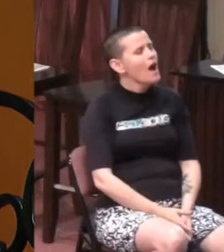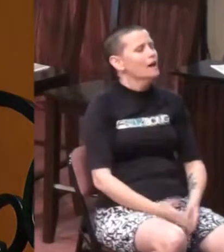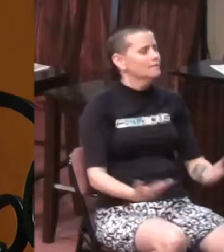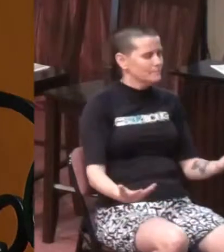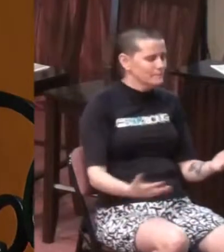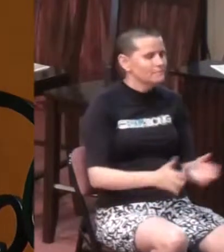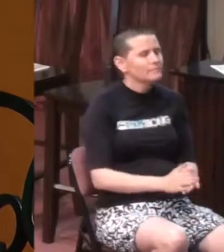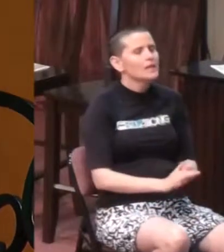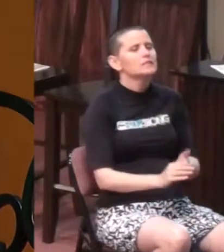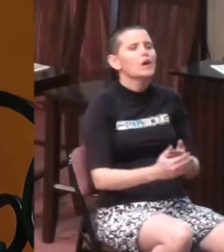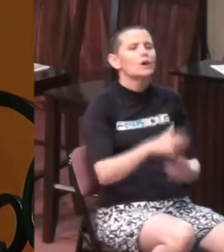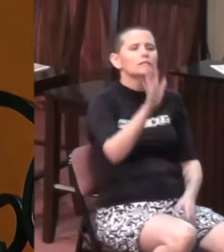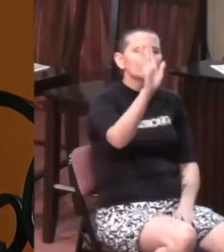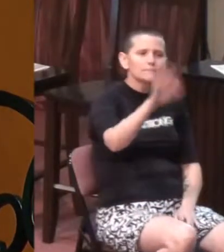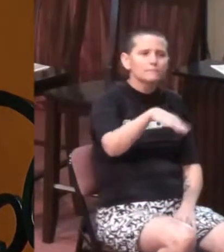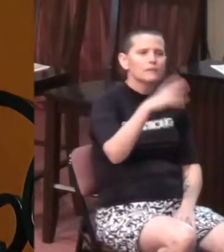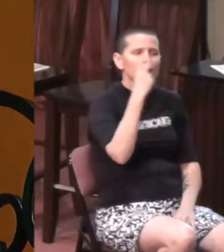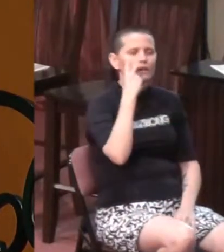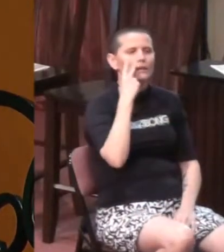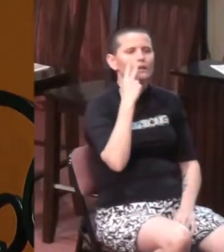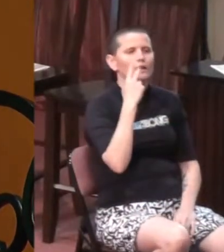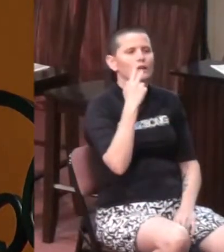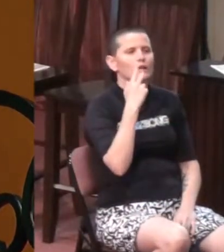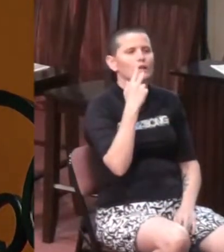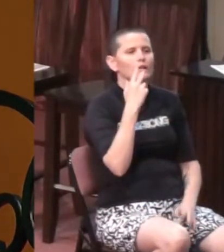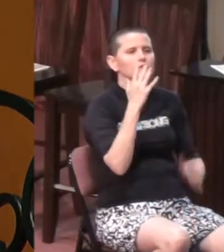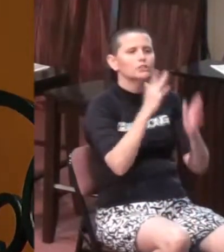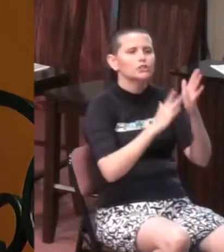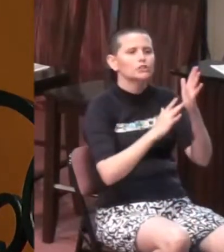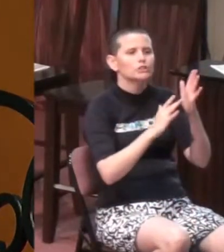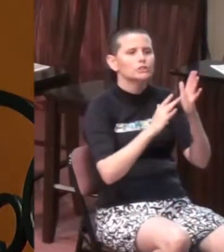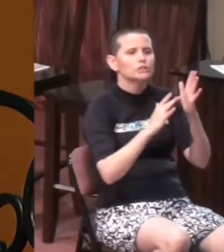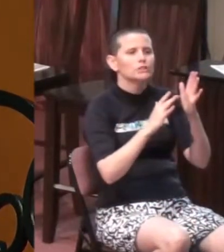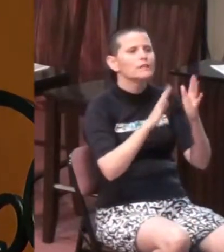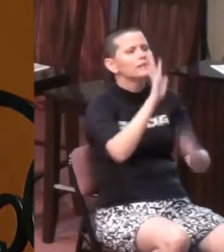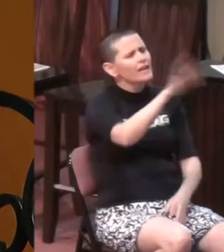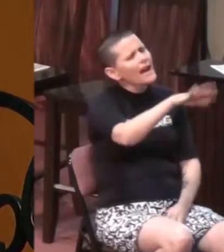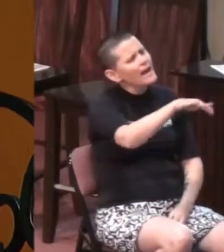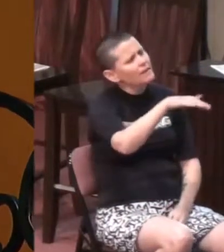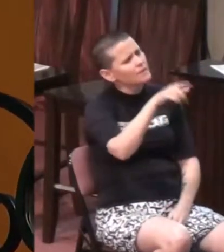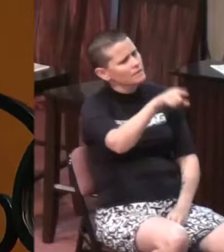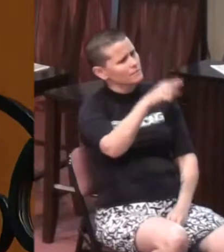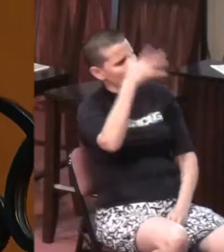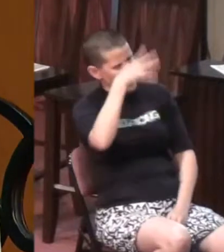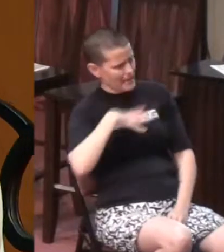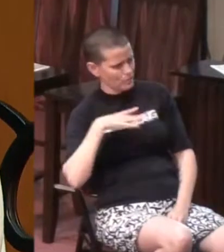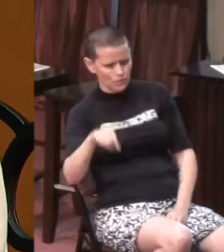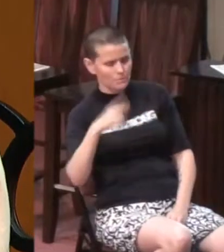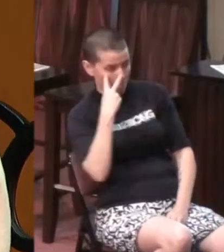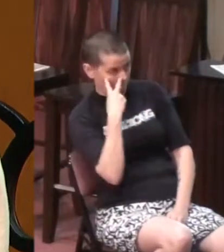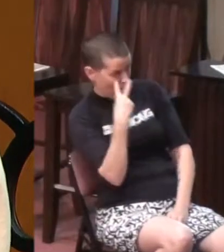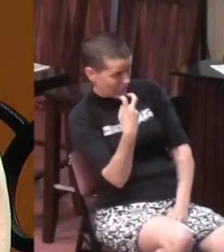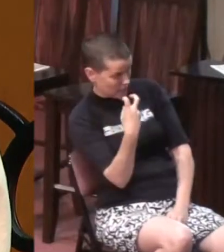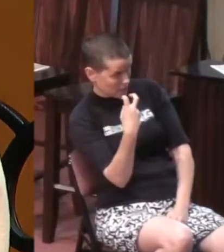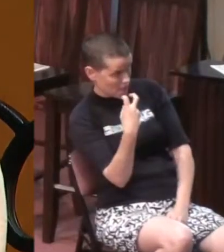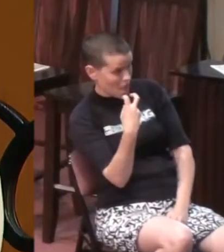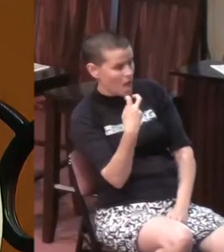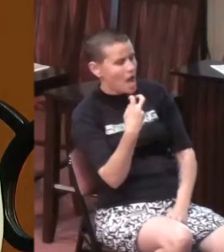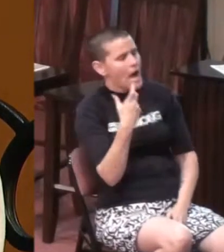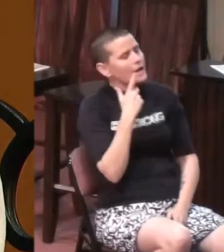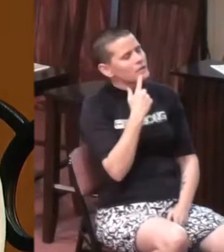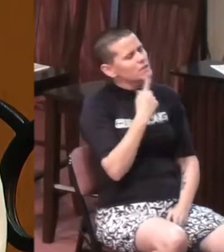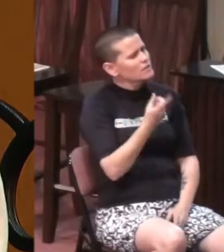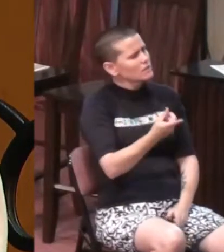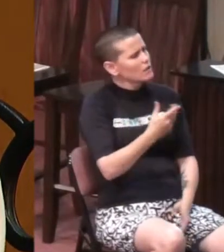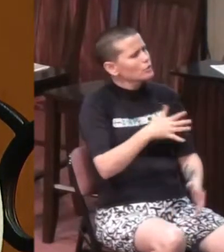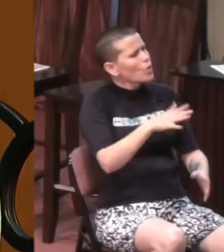somebody blind and said, Jesus, who sinned, his parents or him, that this would happen, that this man be made blind? I'm going to go to the Message's interpretation